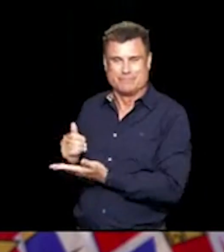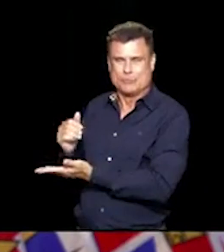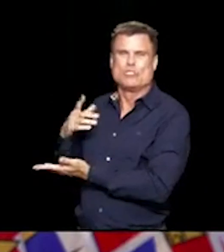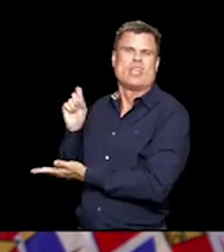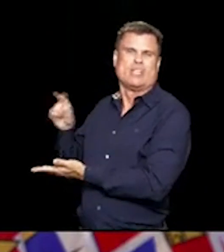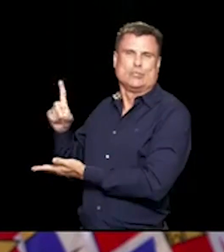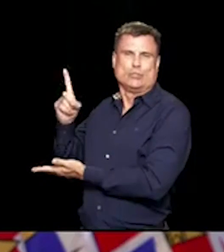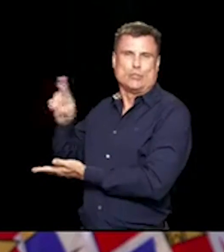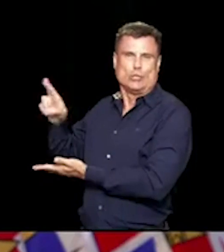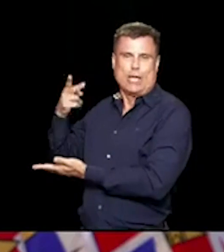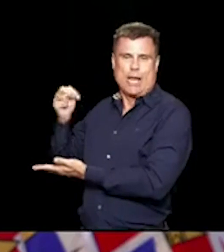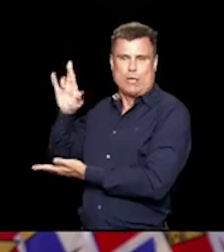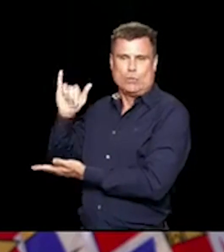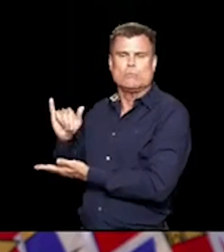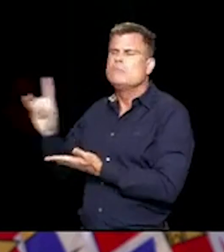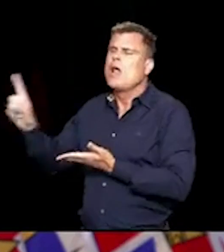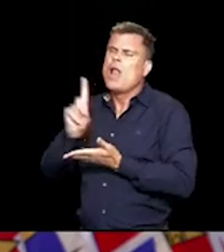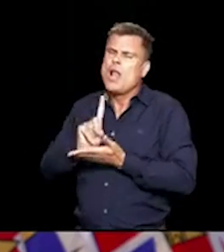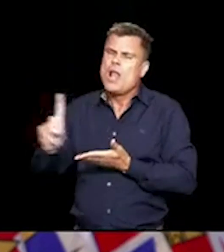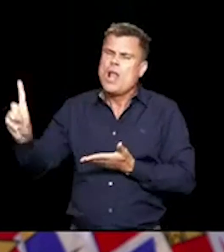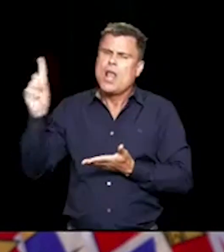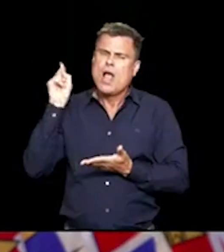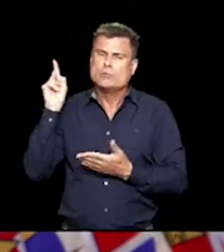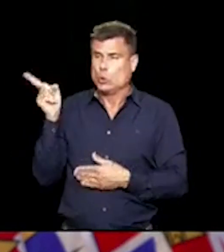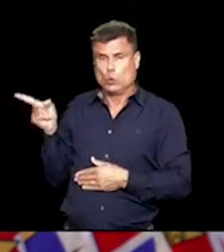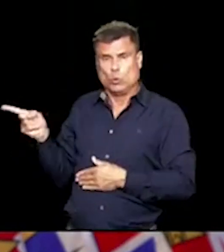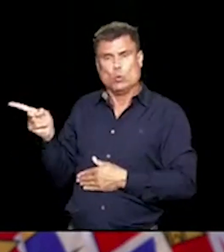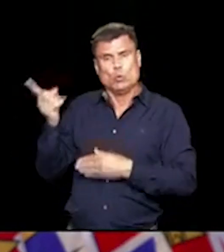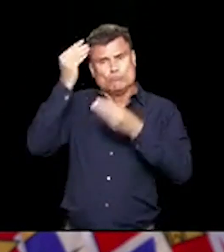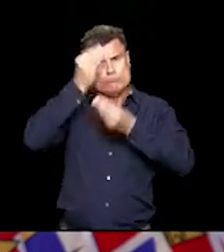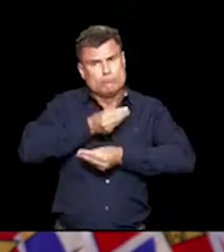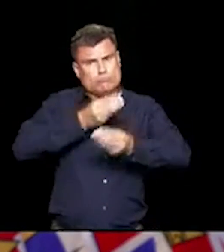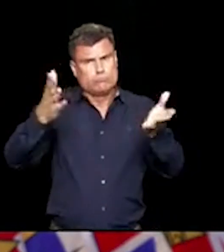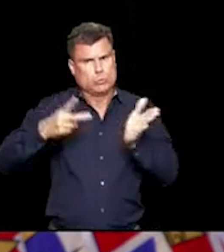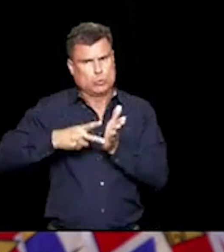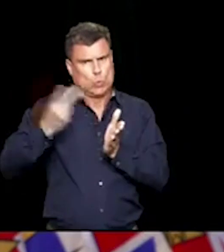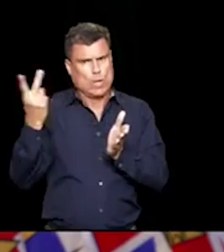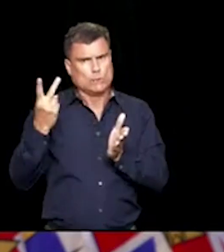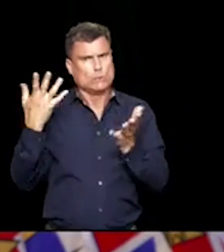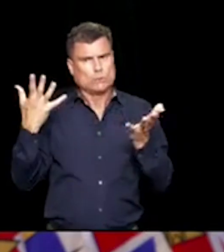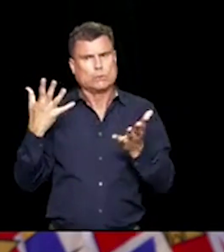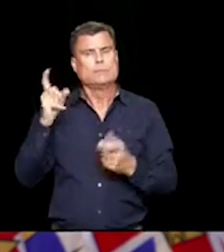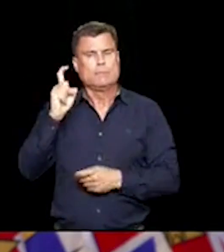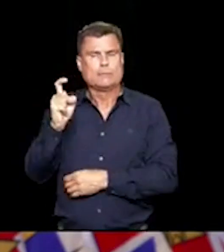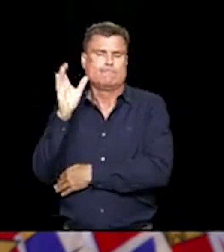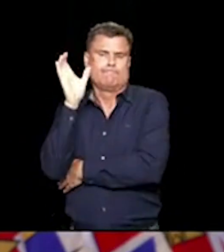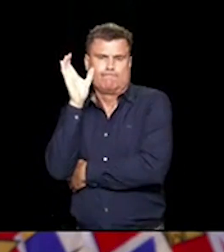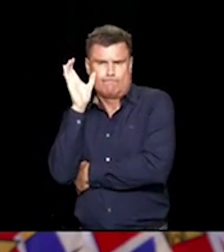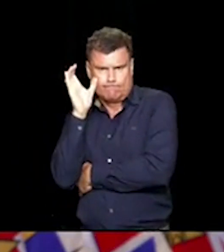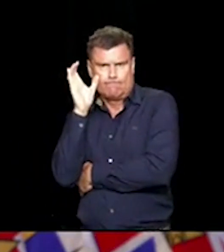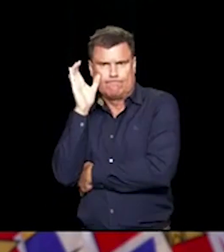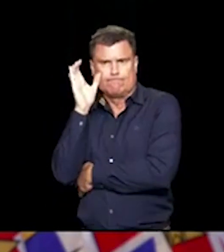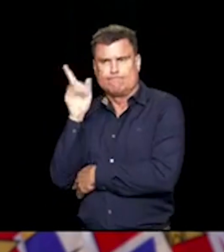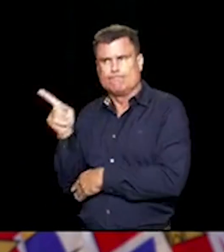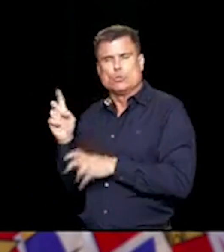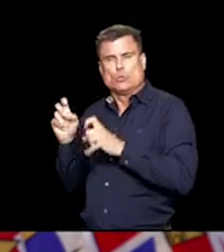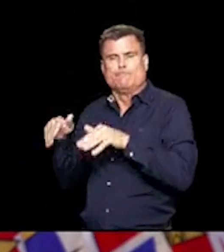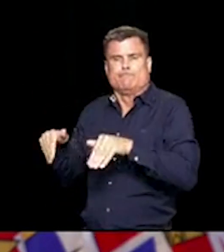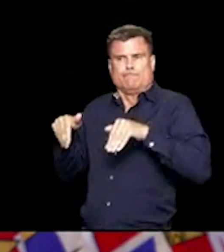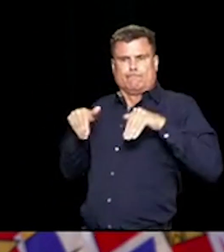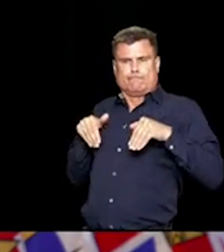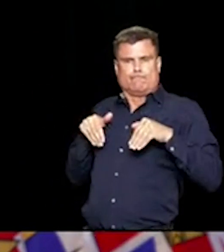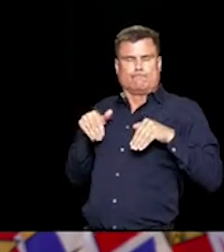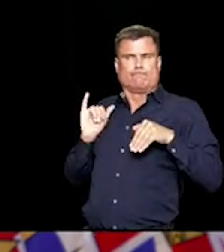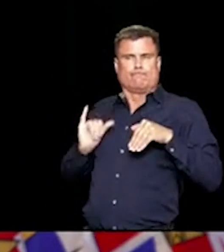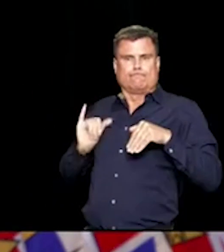Good afternoon, Dr. Henry. Last week during your two briefings, in the first one you said we needed to listen to you and we needed